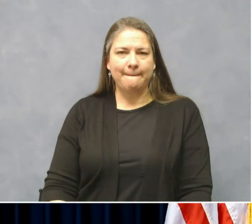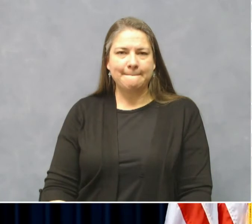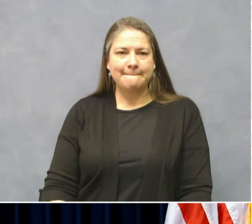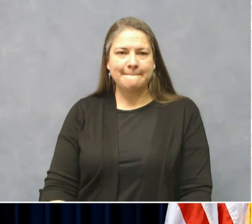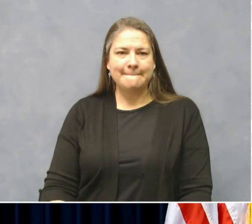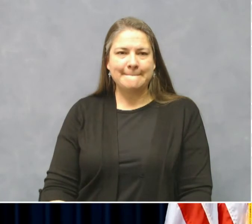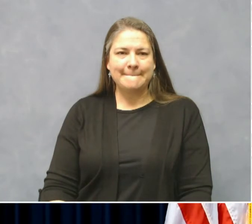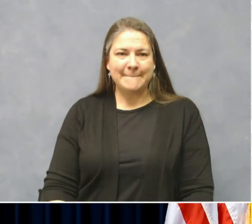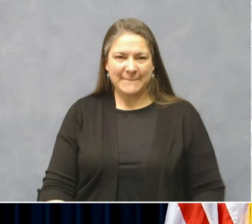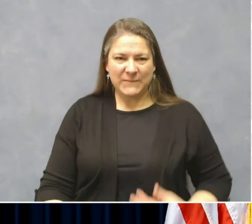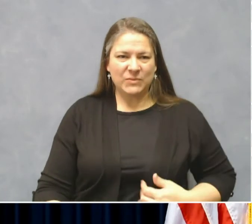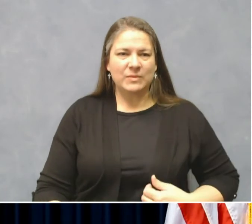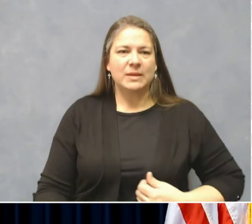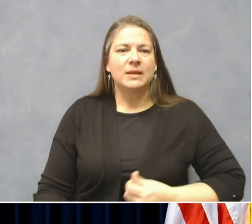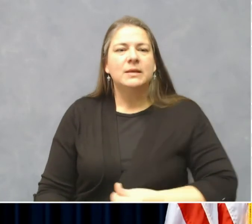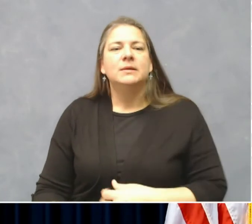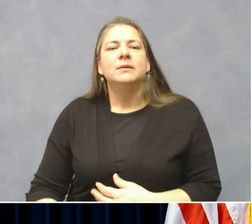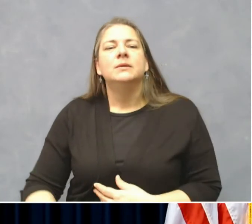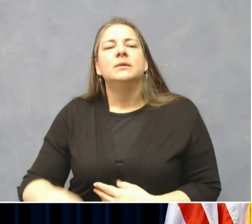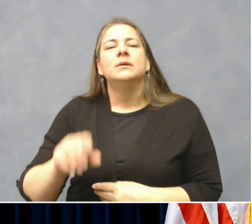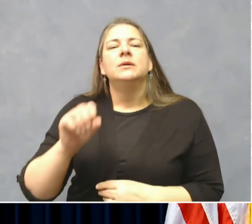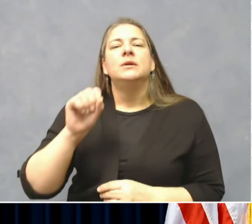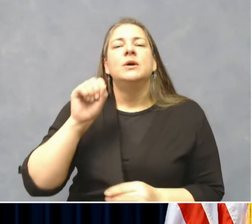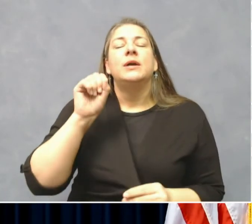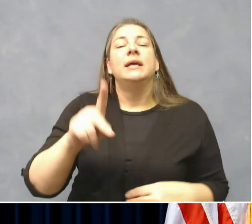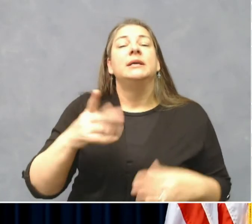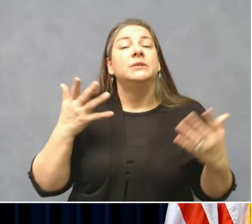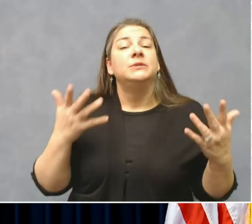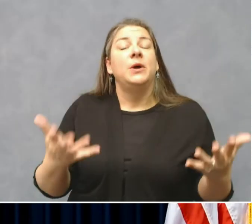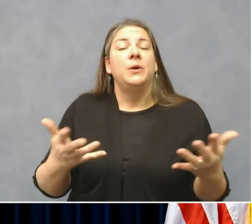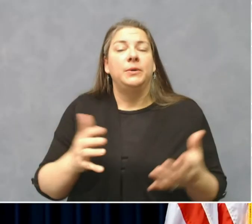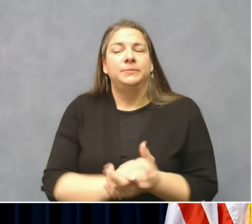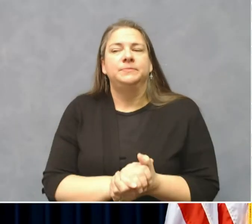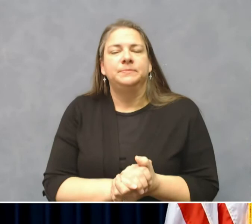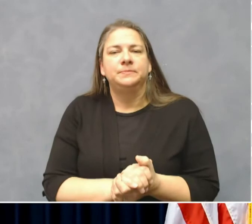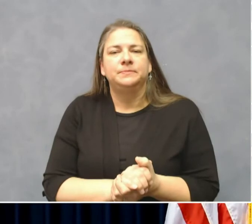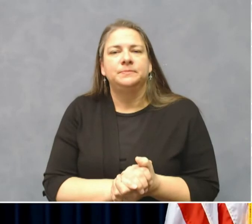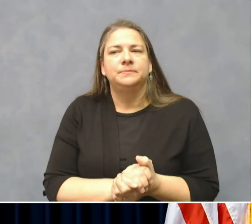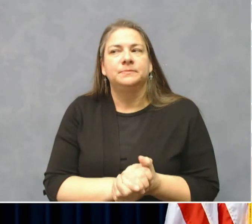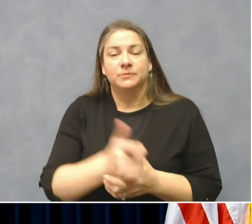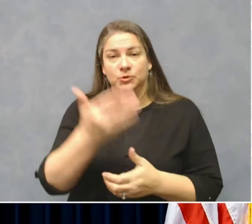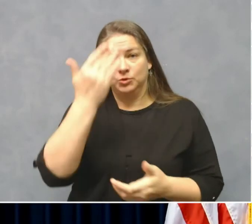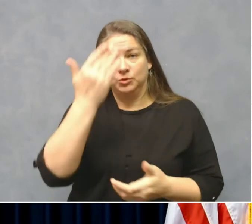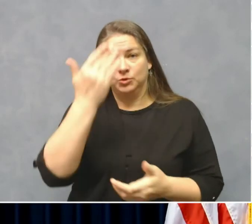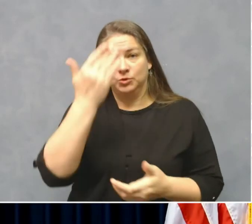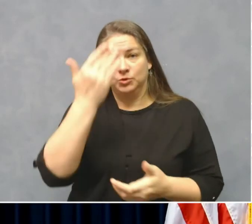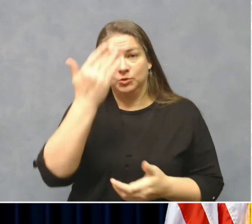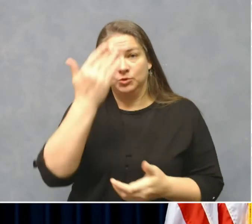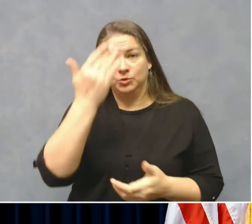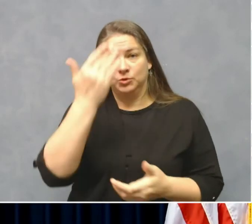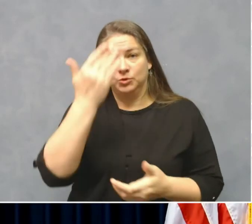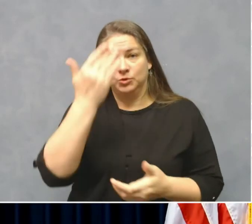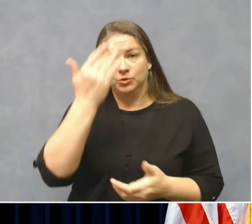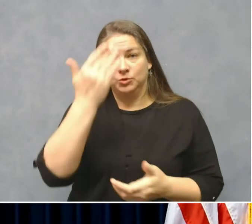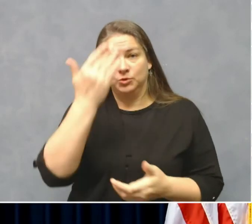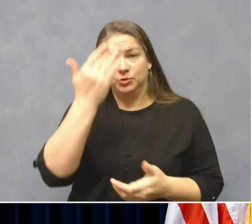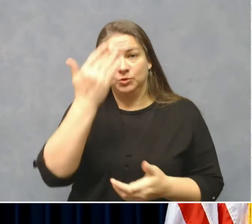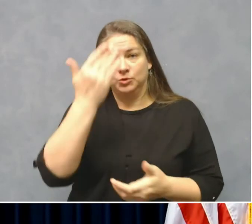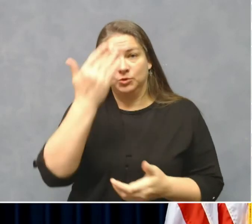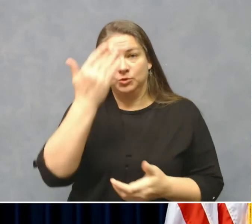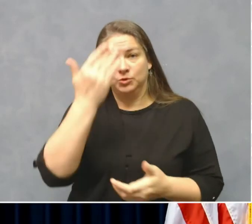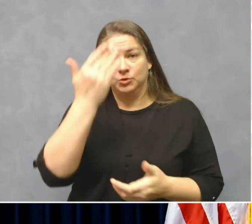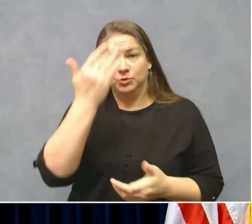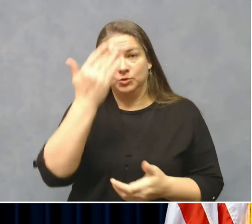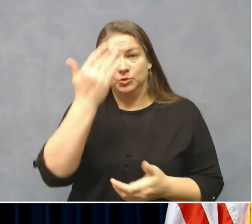All right. So we know where we are at a time where we are seeing more